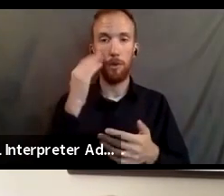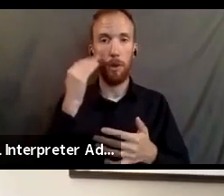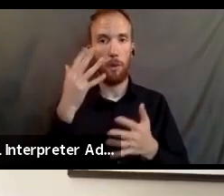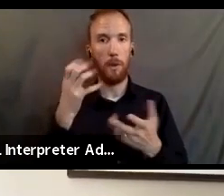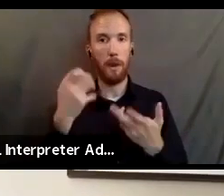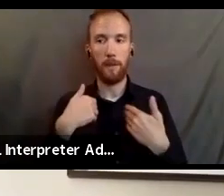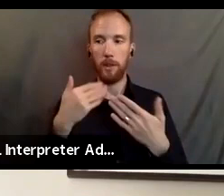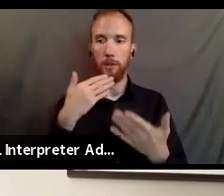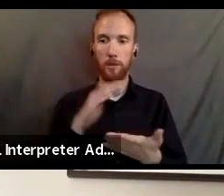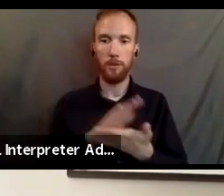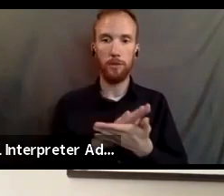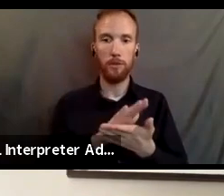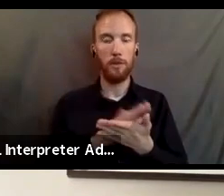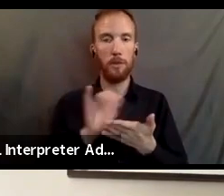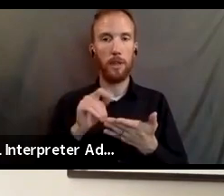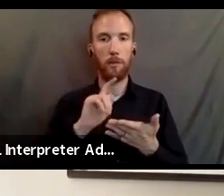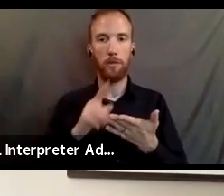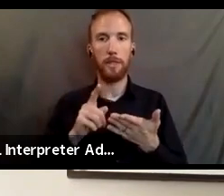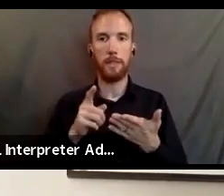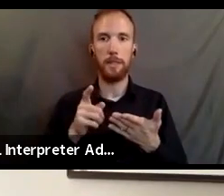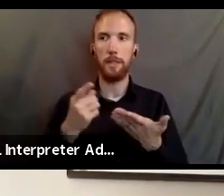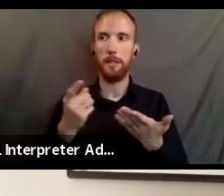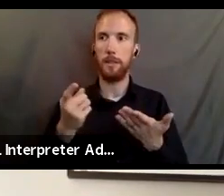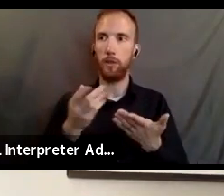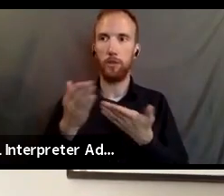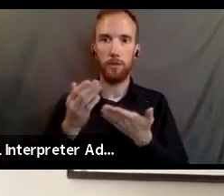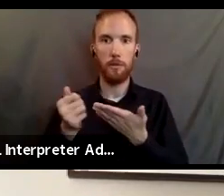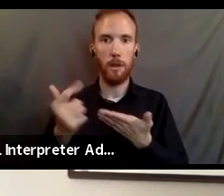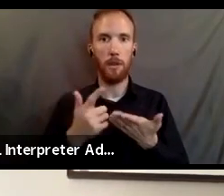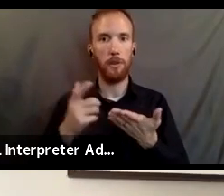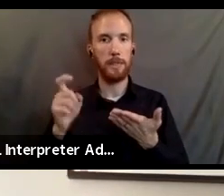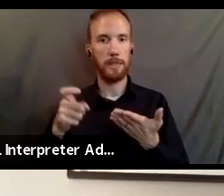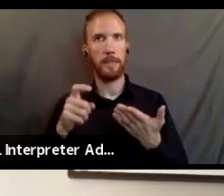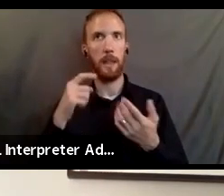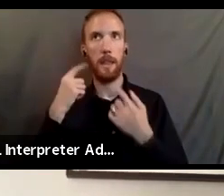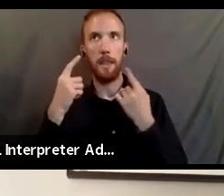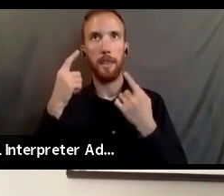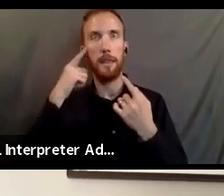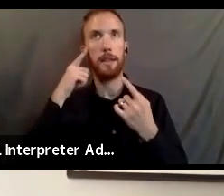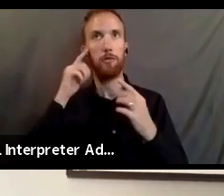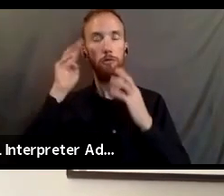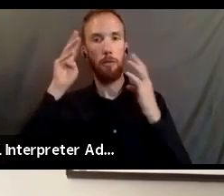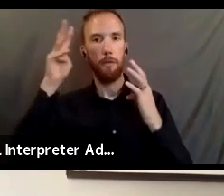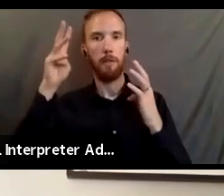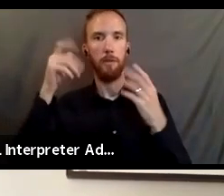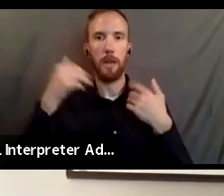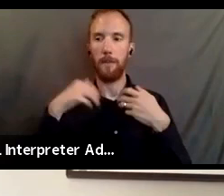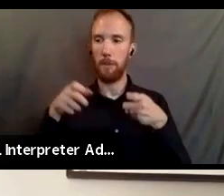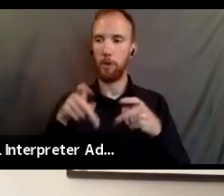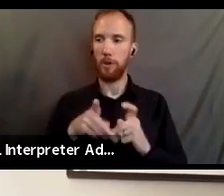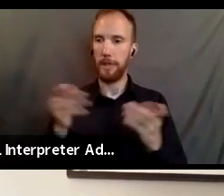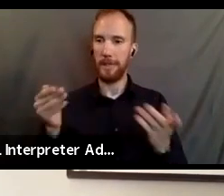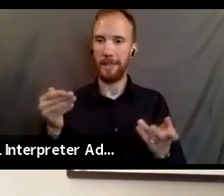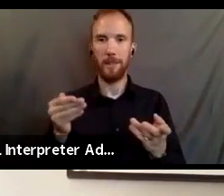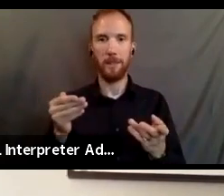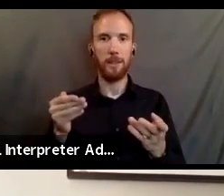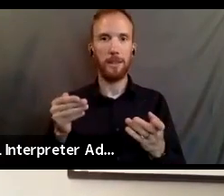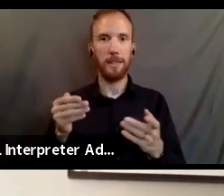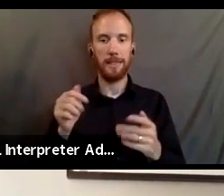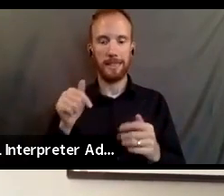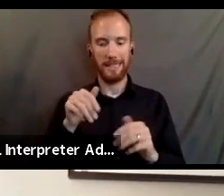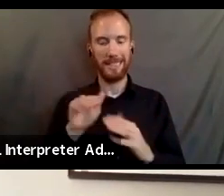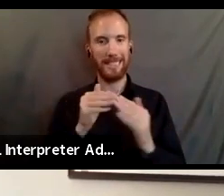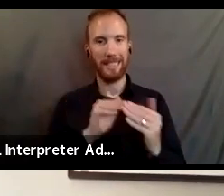serve you know we have we need to be talking being creative we have the opportunity in a city like chicago to have